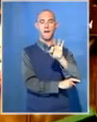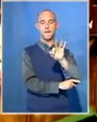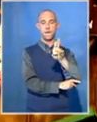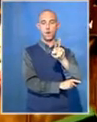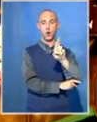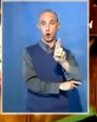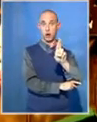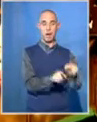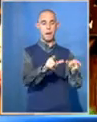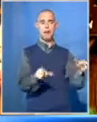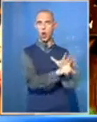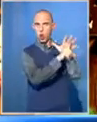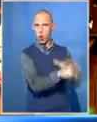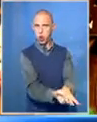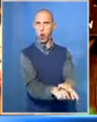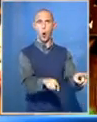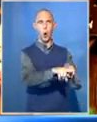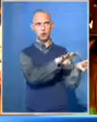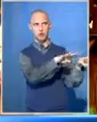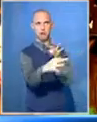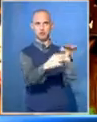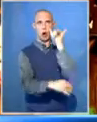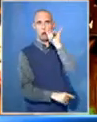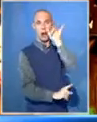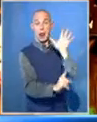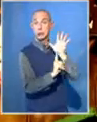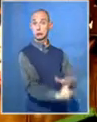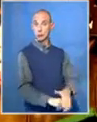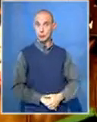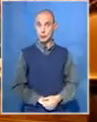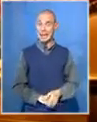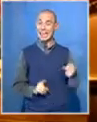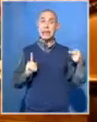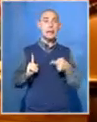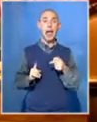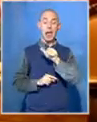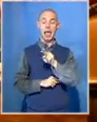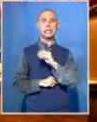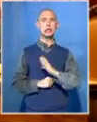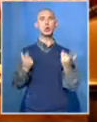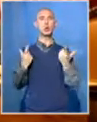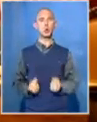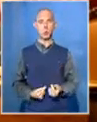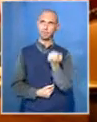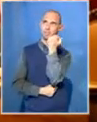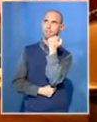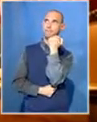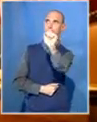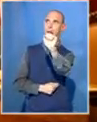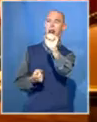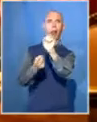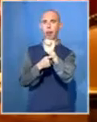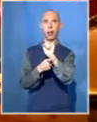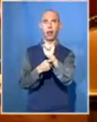When handing down judgment in the Supreme Court of Appeal, Justice Lewis found that government's failure to